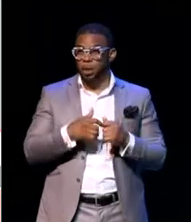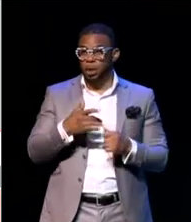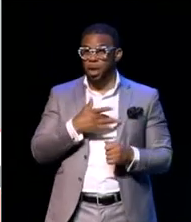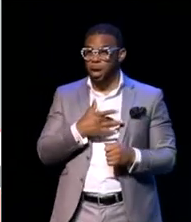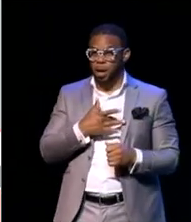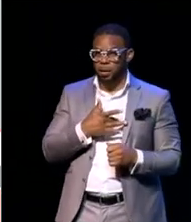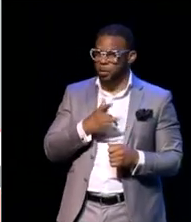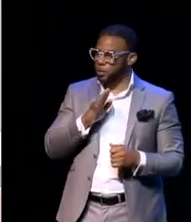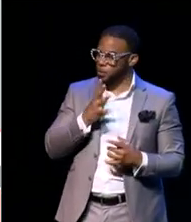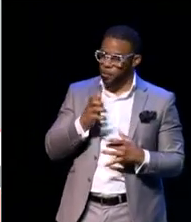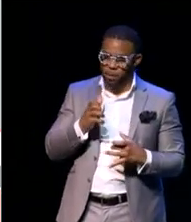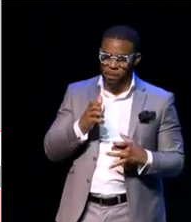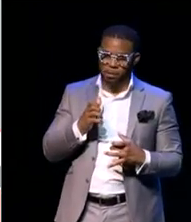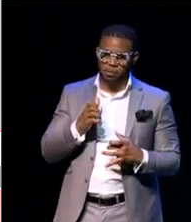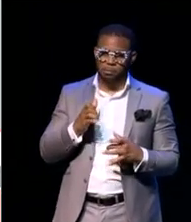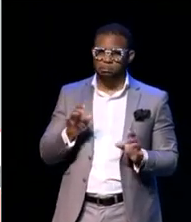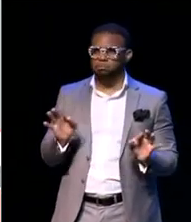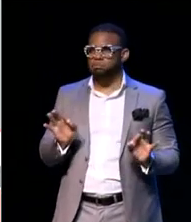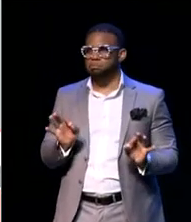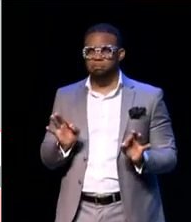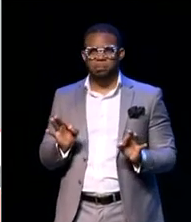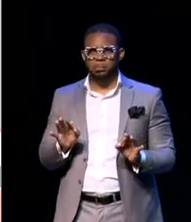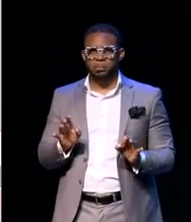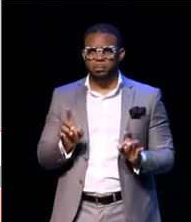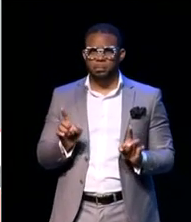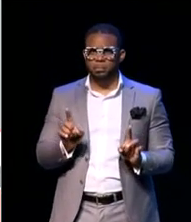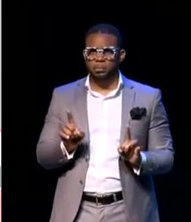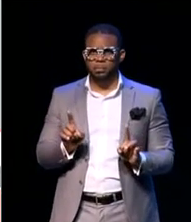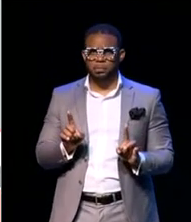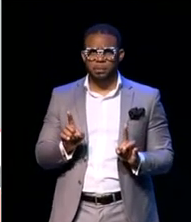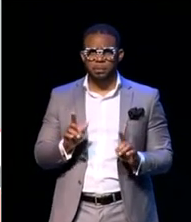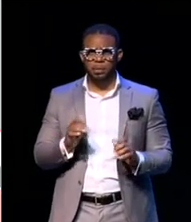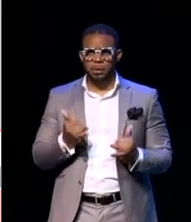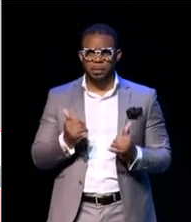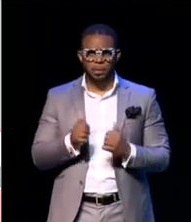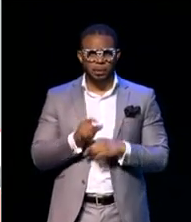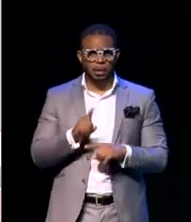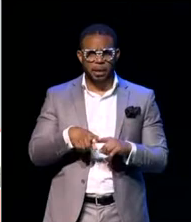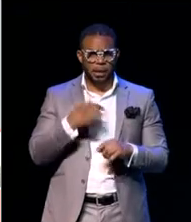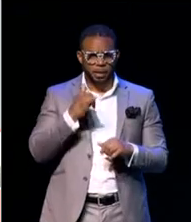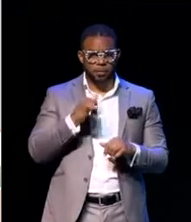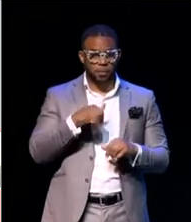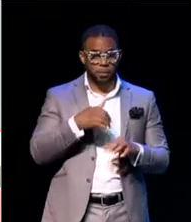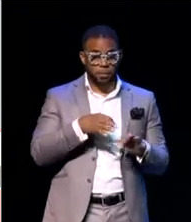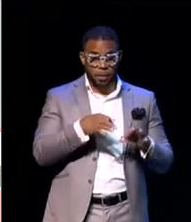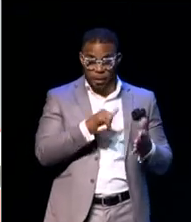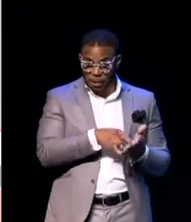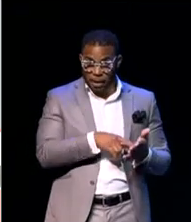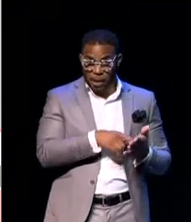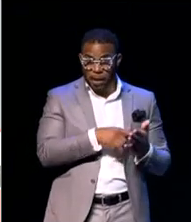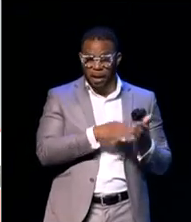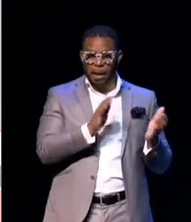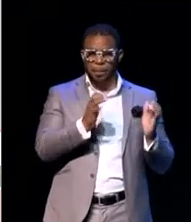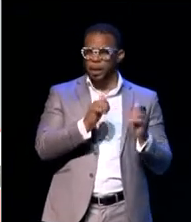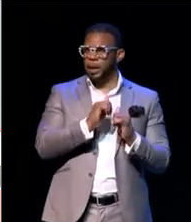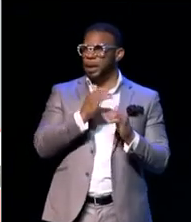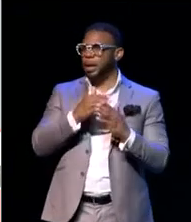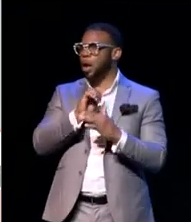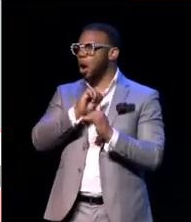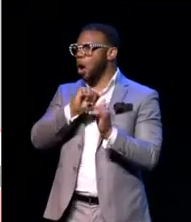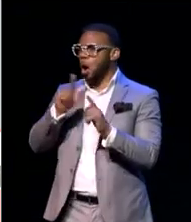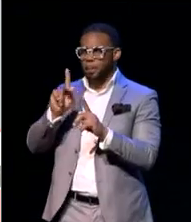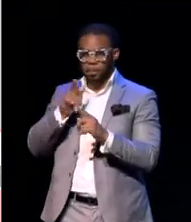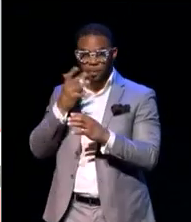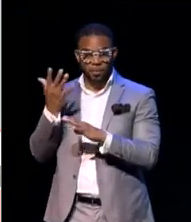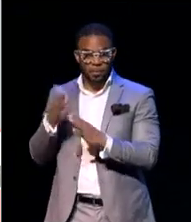heart, you never want to take any chances on that kind of thing. But if you lay that out against all the people